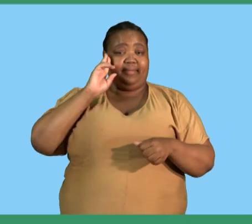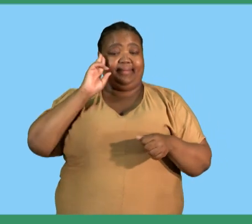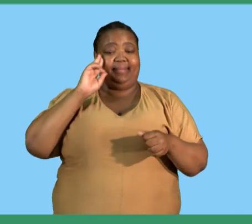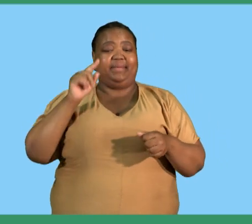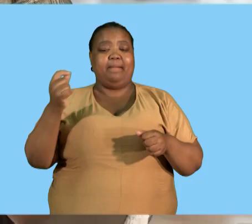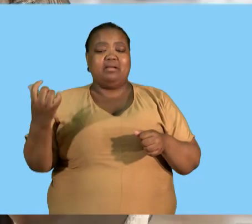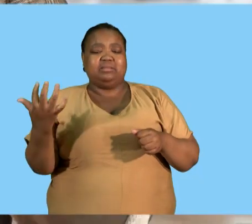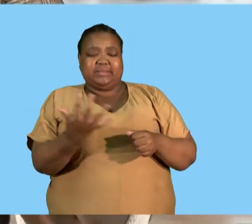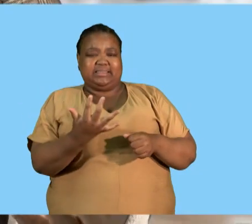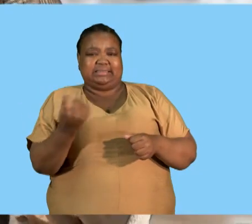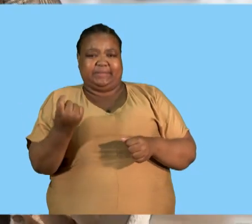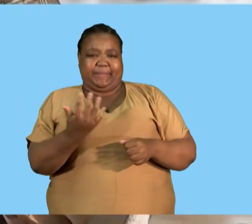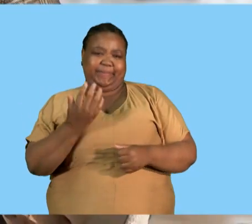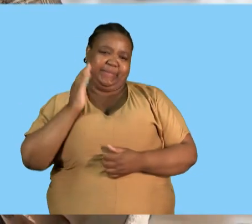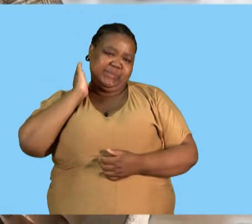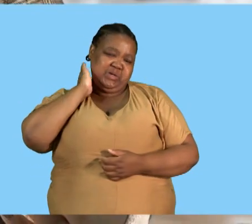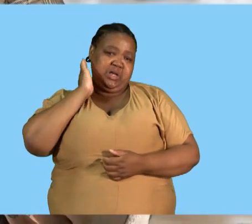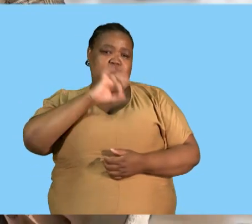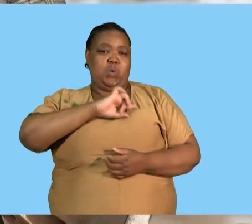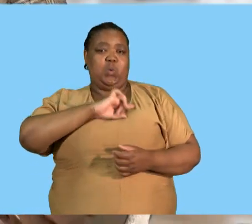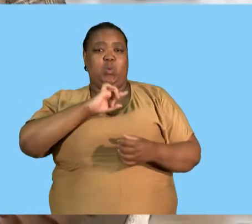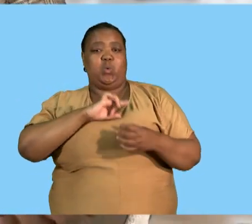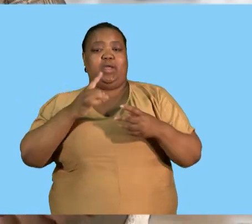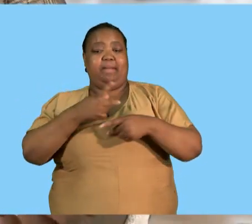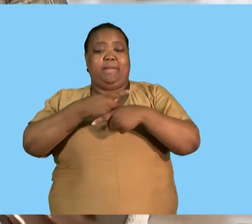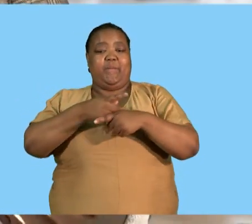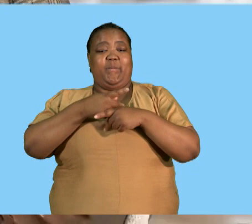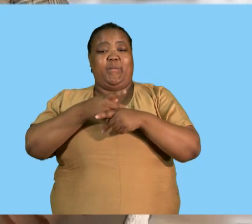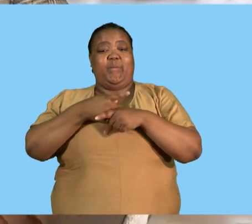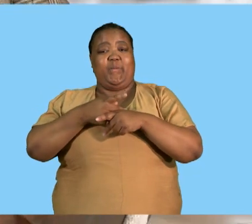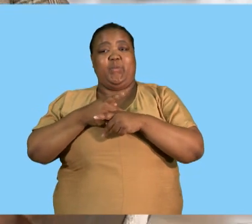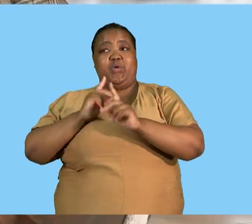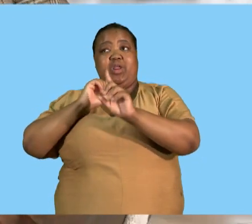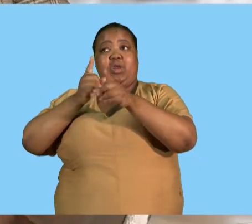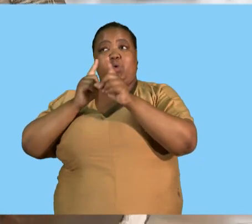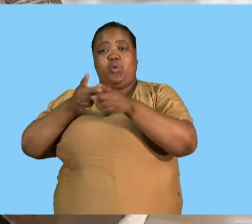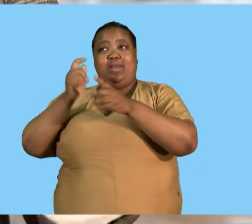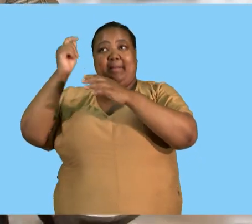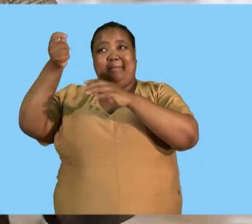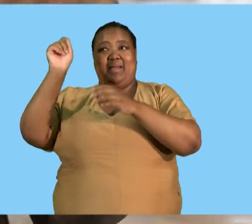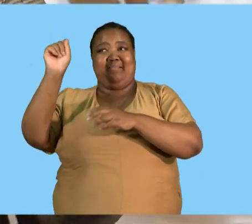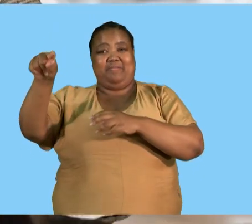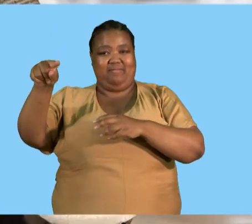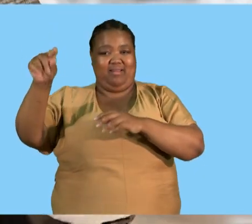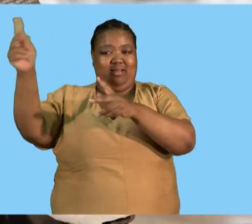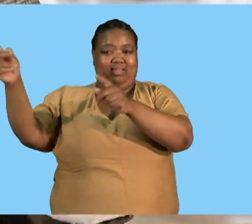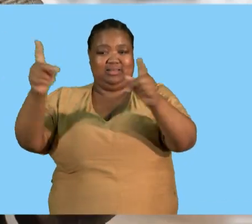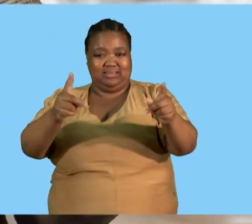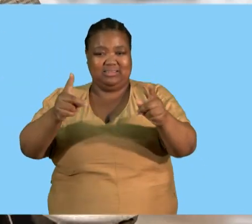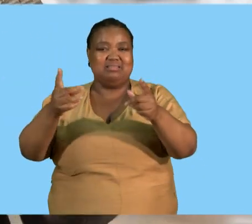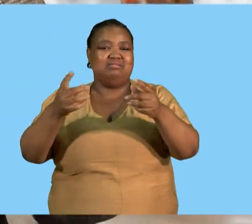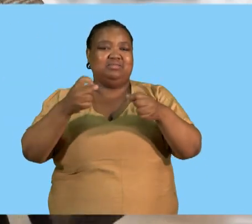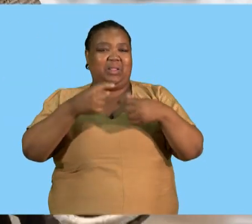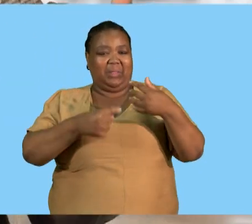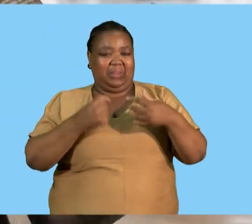charging high is because wherever you're buying or you're stocking your products, it's far. So when you come back, you also want to make profit,